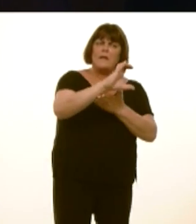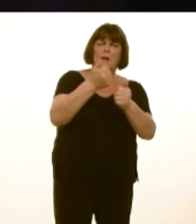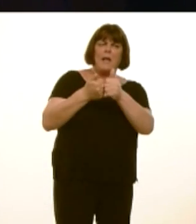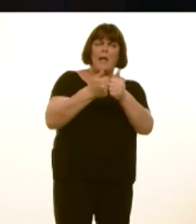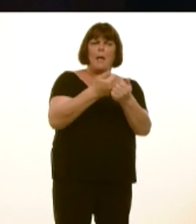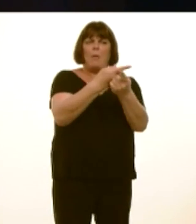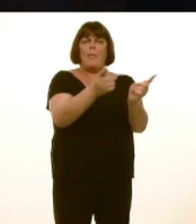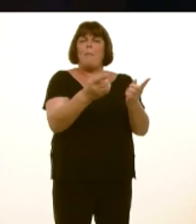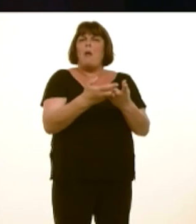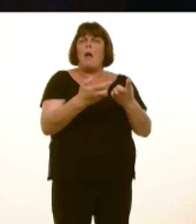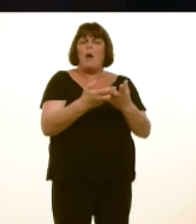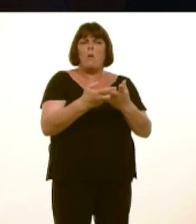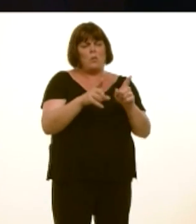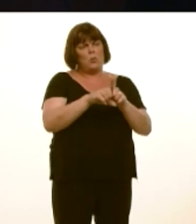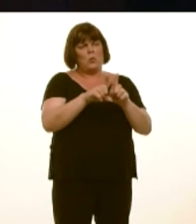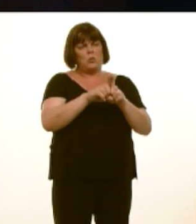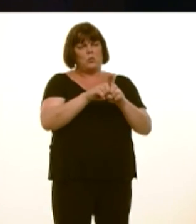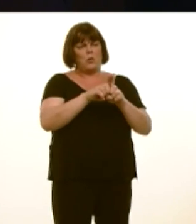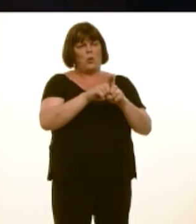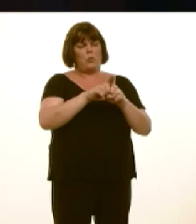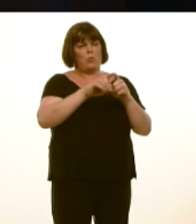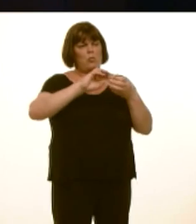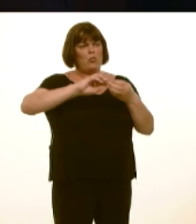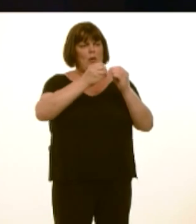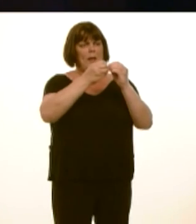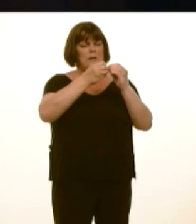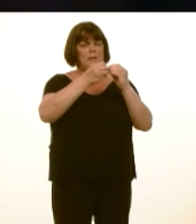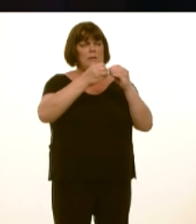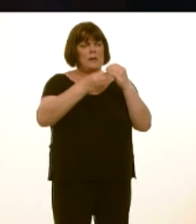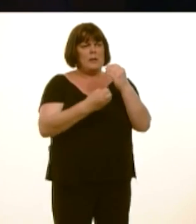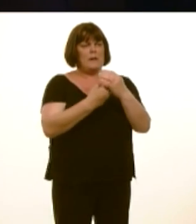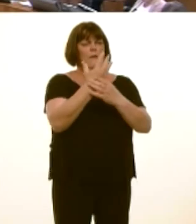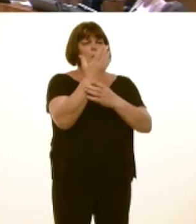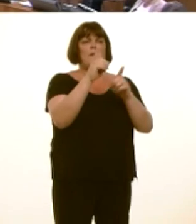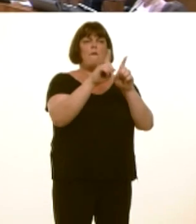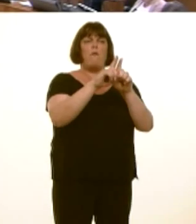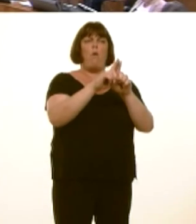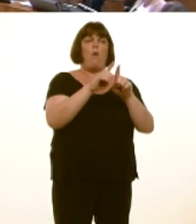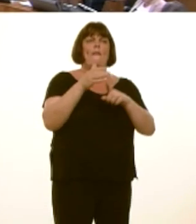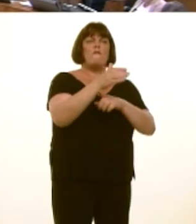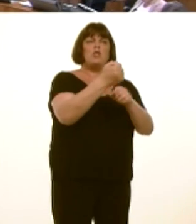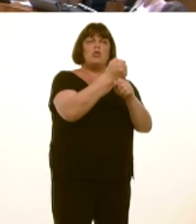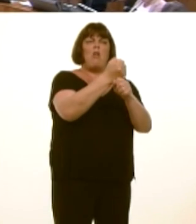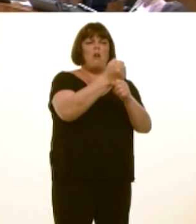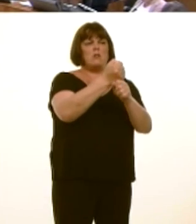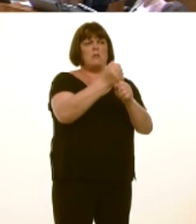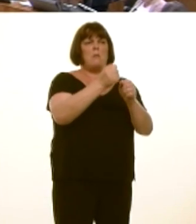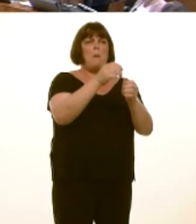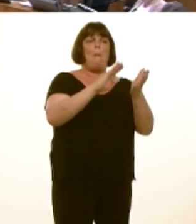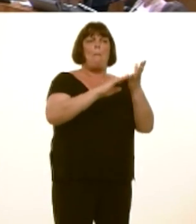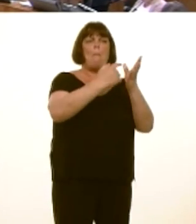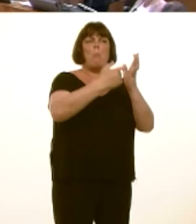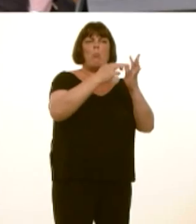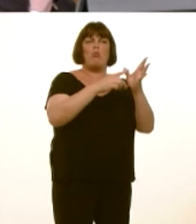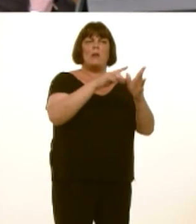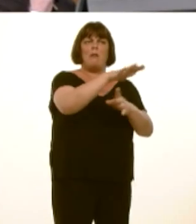create a positive climate for the development of the long-awaited Fishguard Marina? Well, there are 6 cruise ports in Wales.